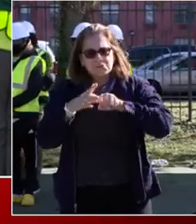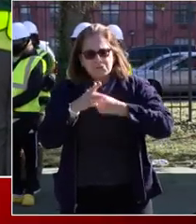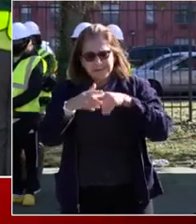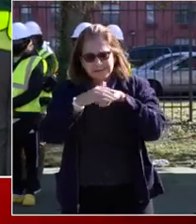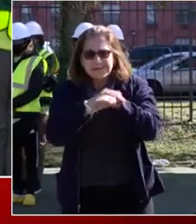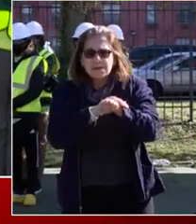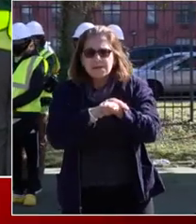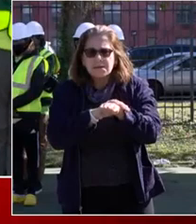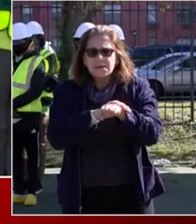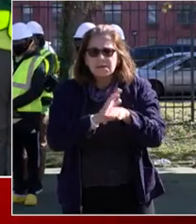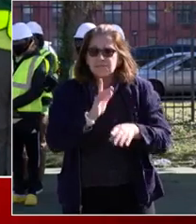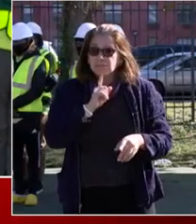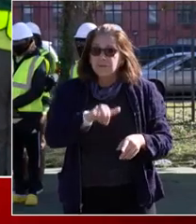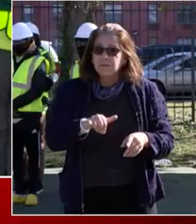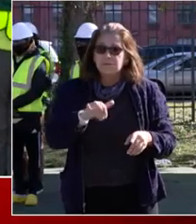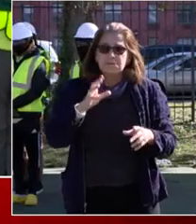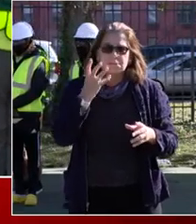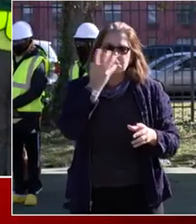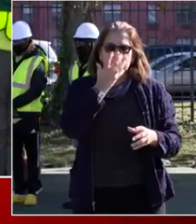when you build your career.